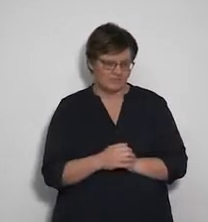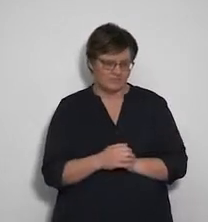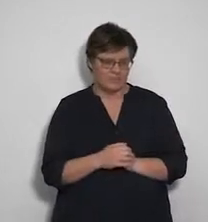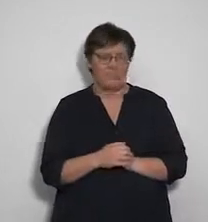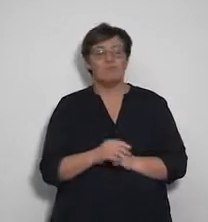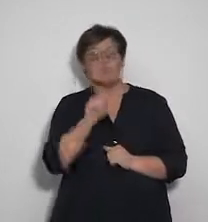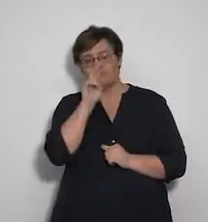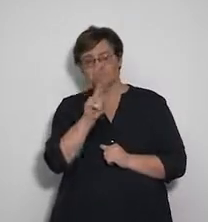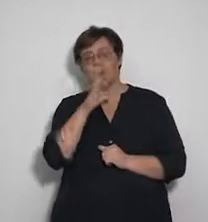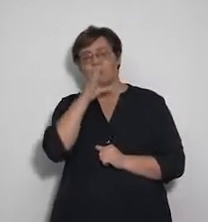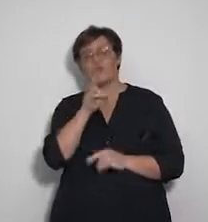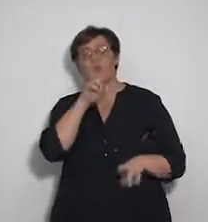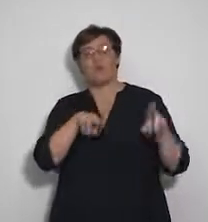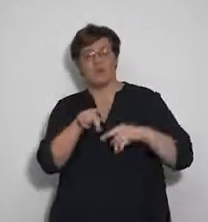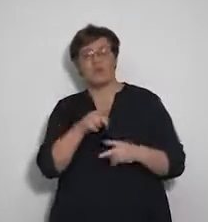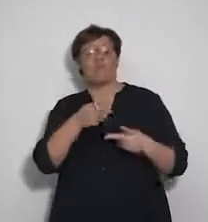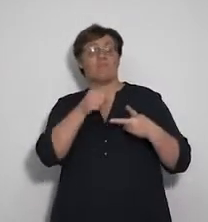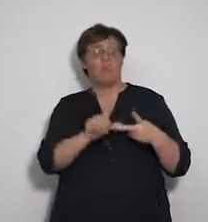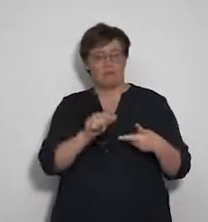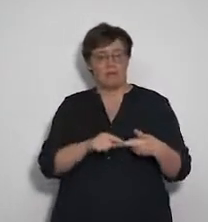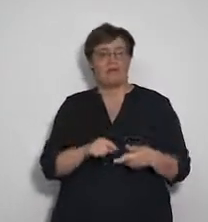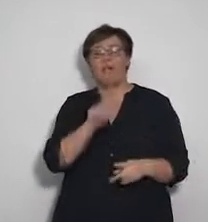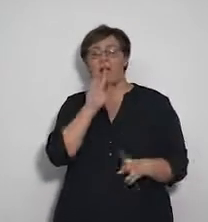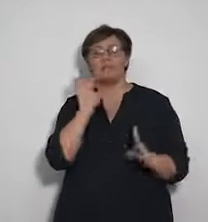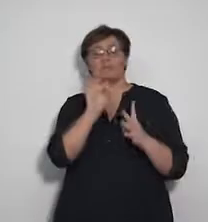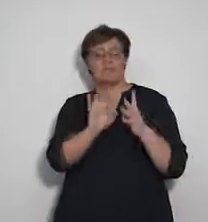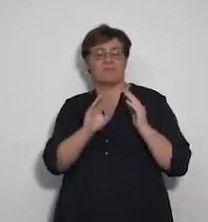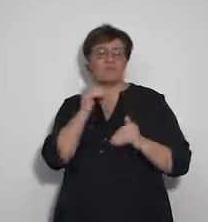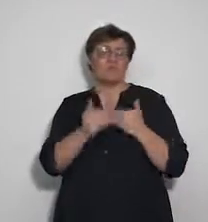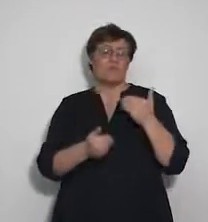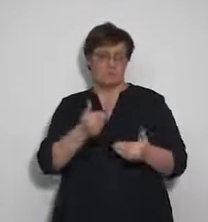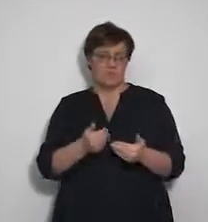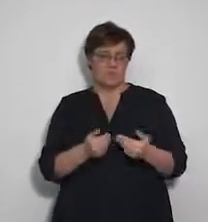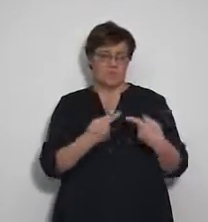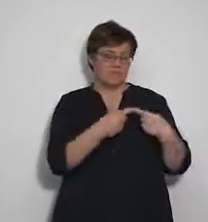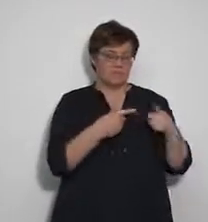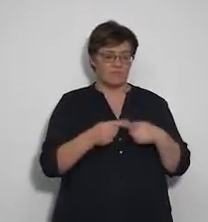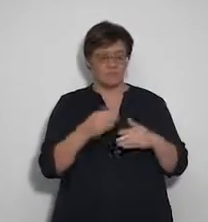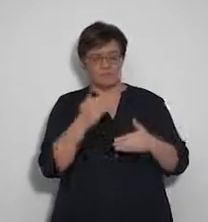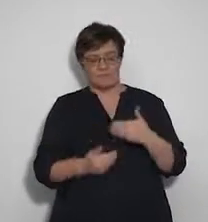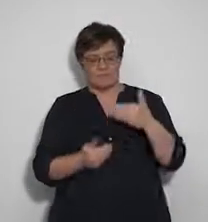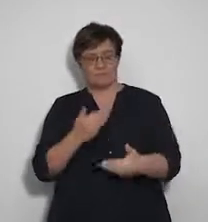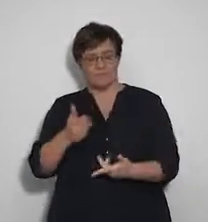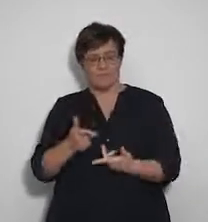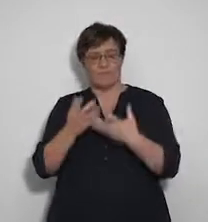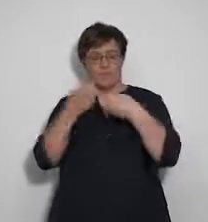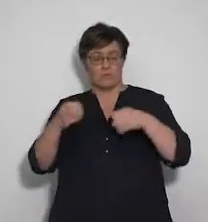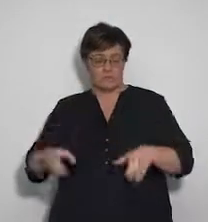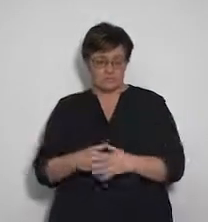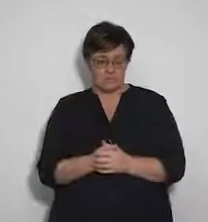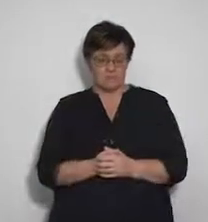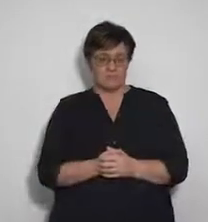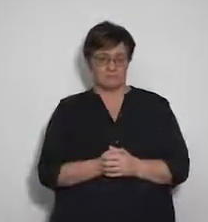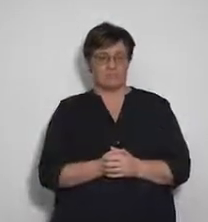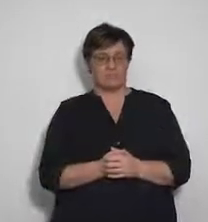as we get into the overview of the lesson, and then we will try and look at the specific processes and the different stages of meiosis. So let's